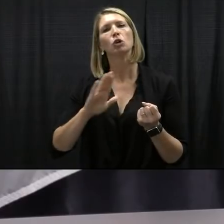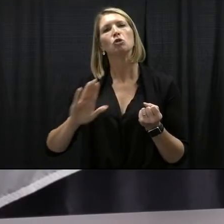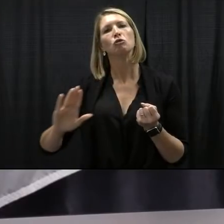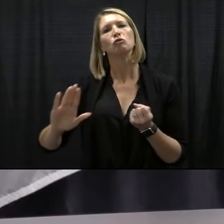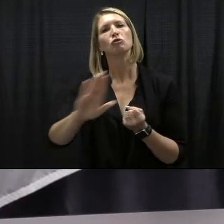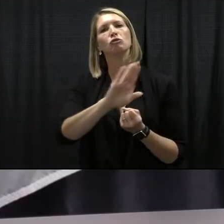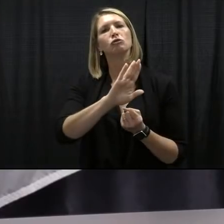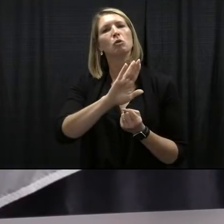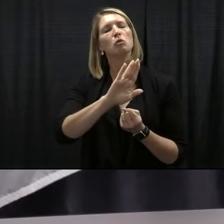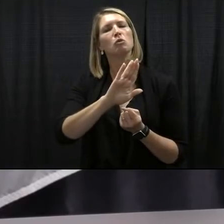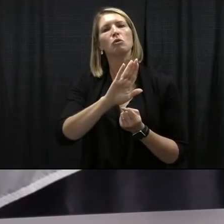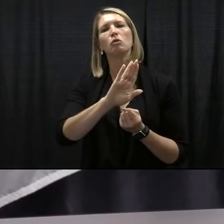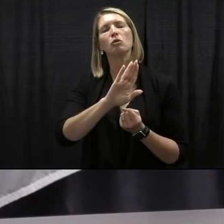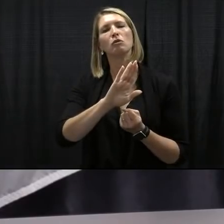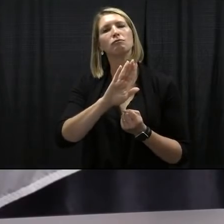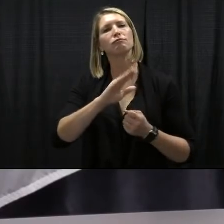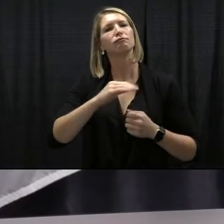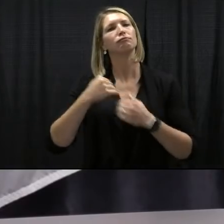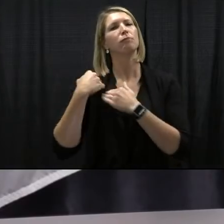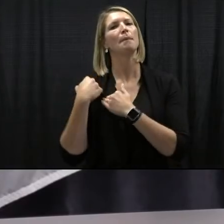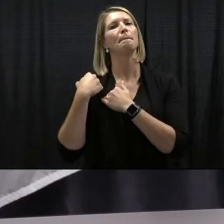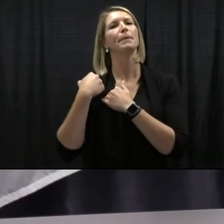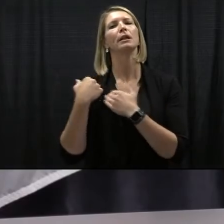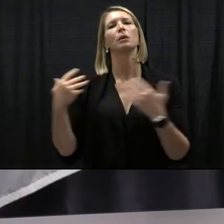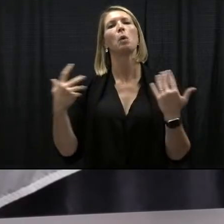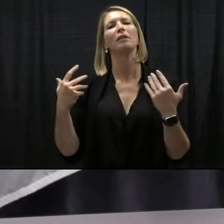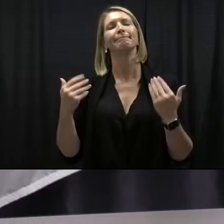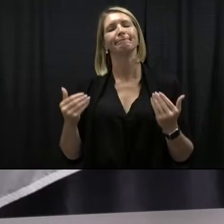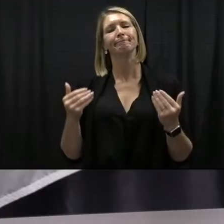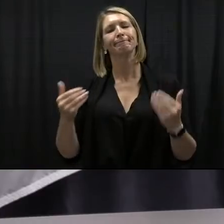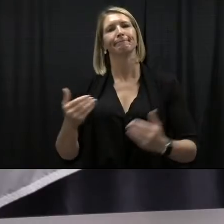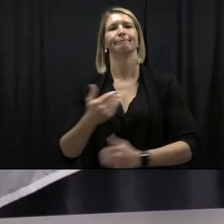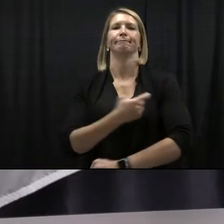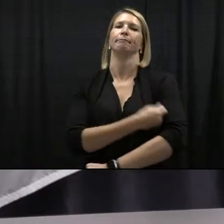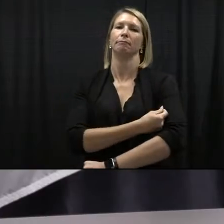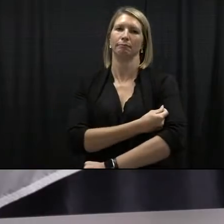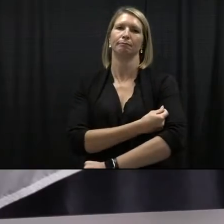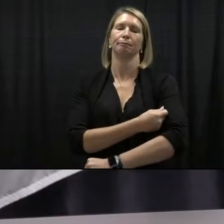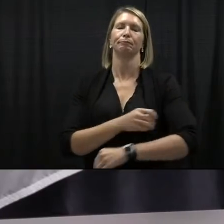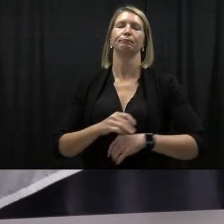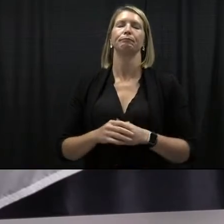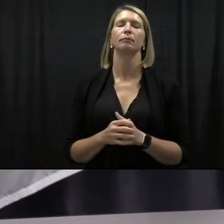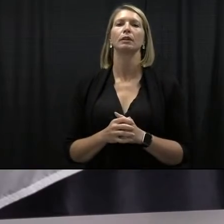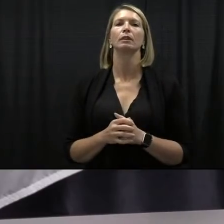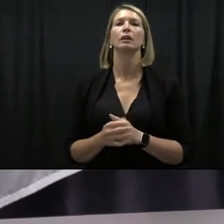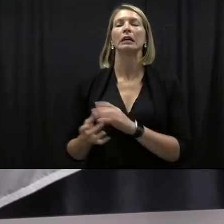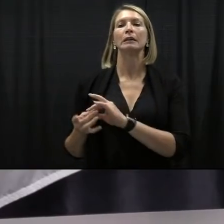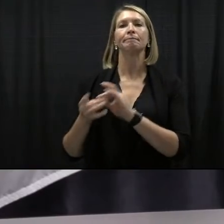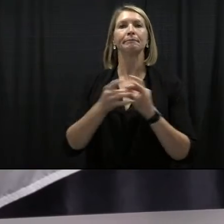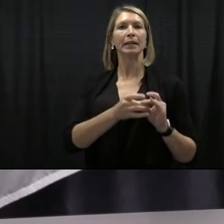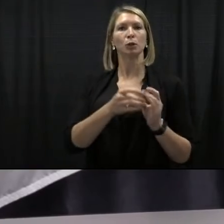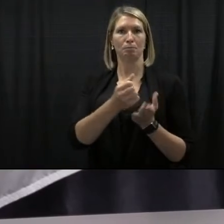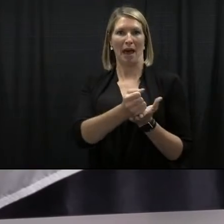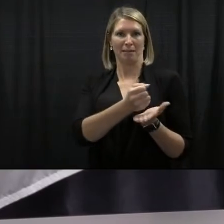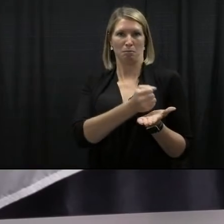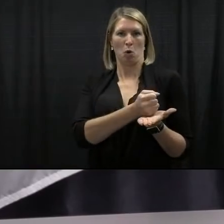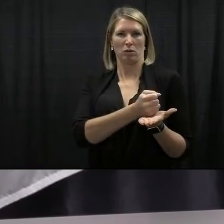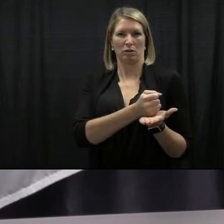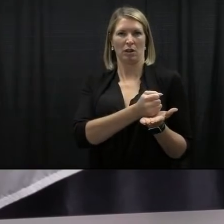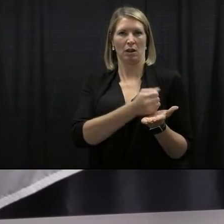beforehand, and step up and help your neighbor. With respect to vaccine passports, we have Minister Studley here today on the